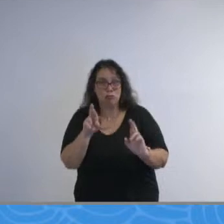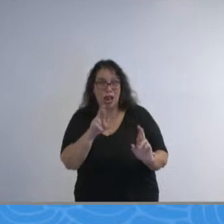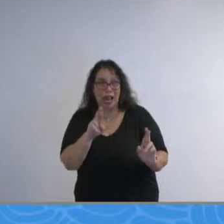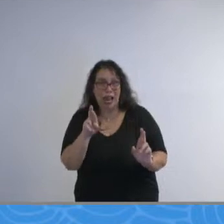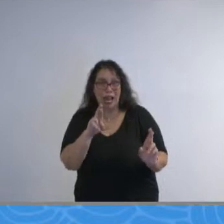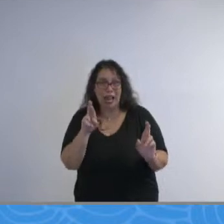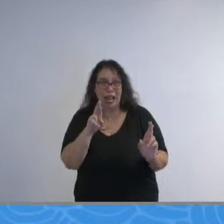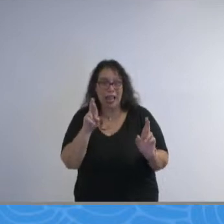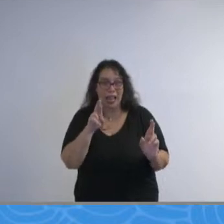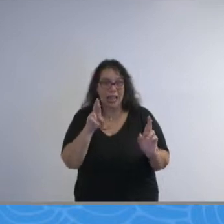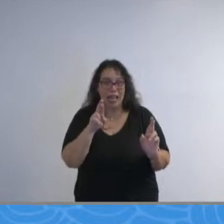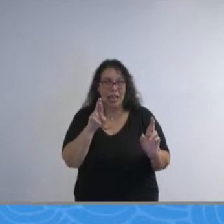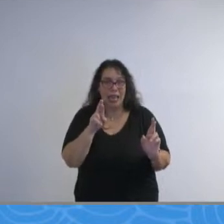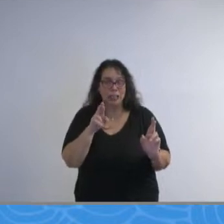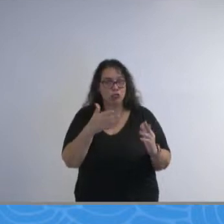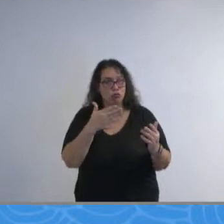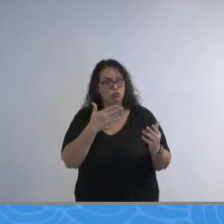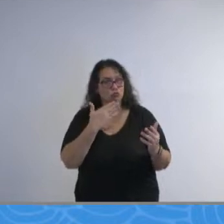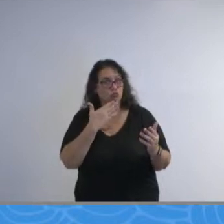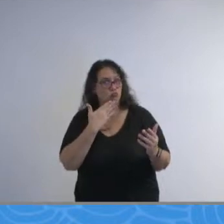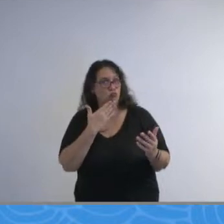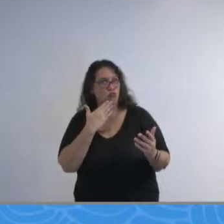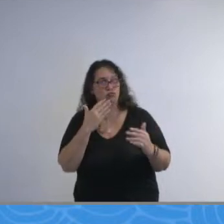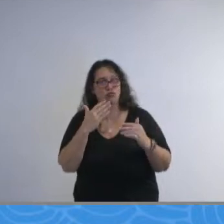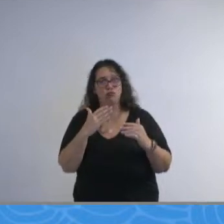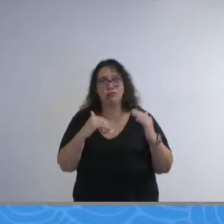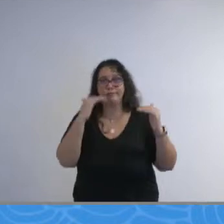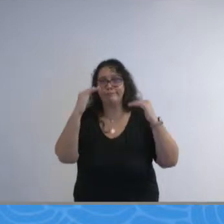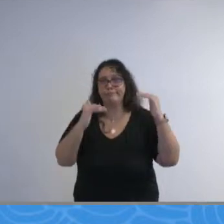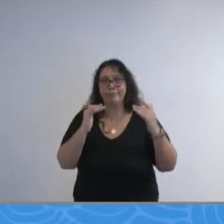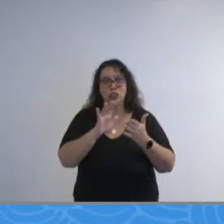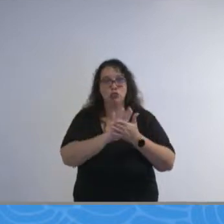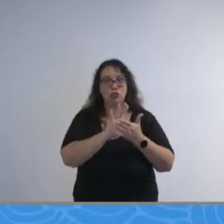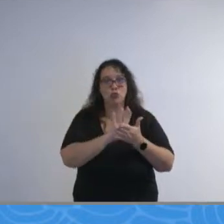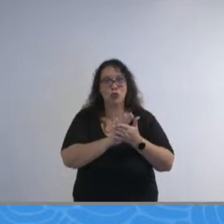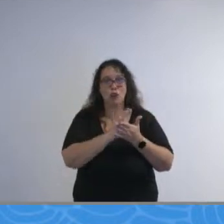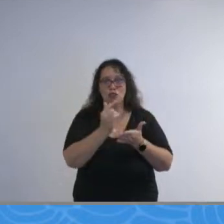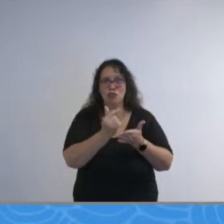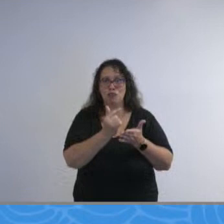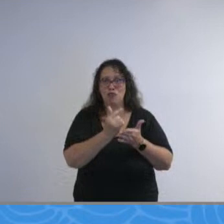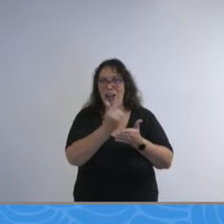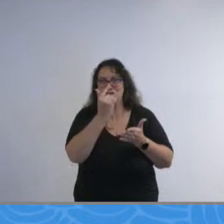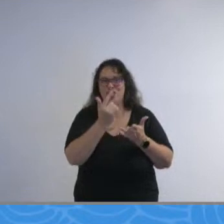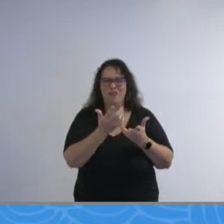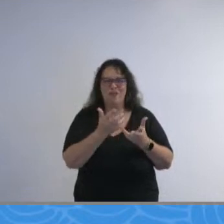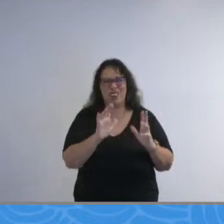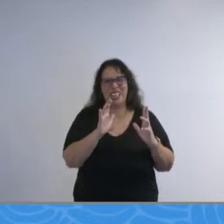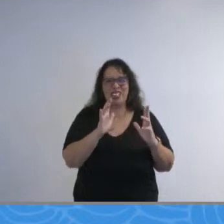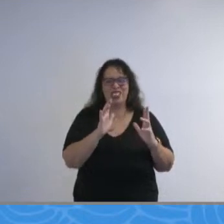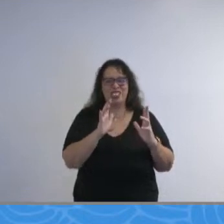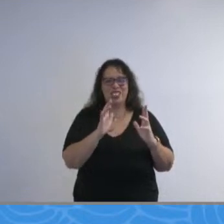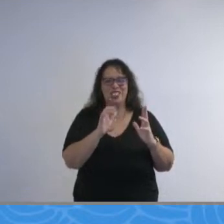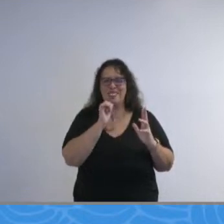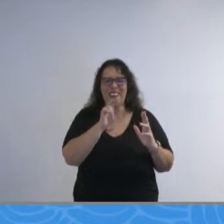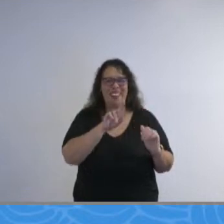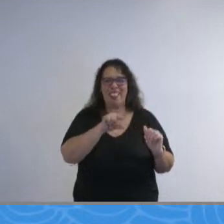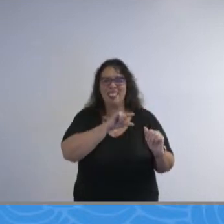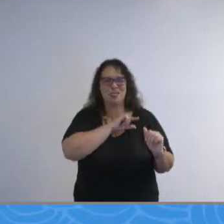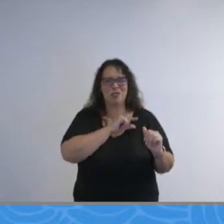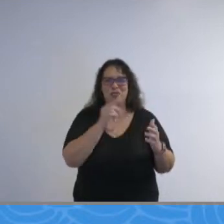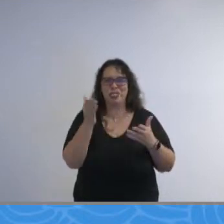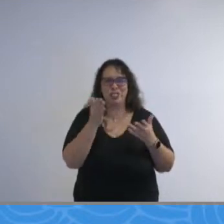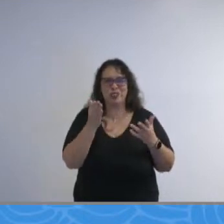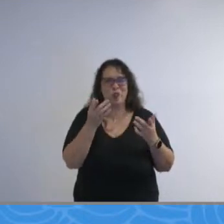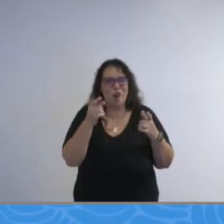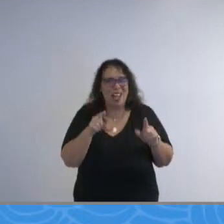to do well and excel in school. What happens after that? What happens when the child is no longer eligible for